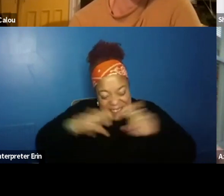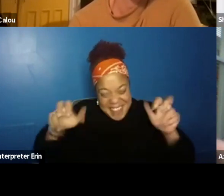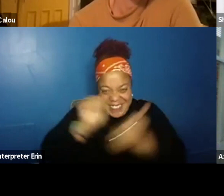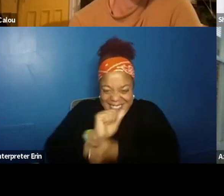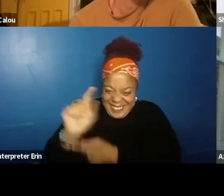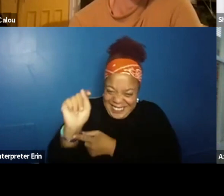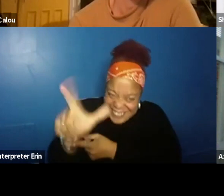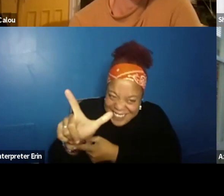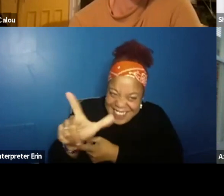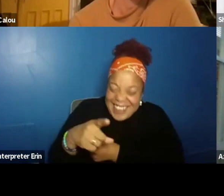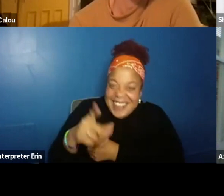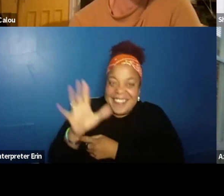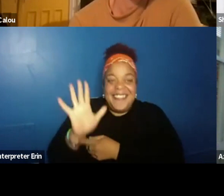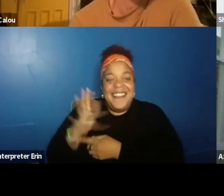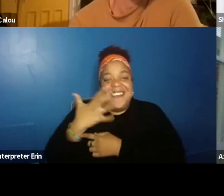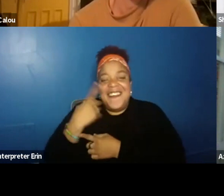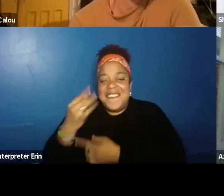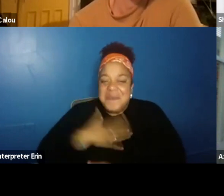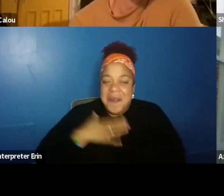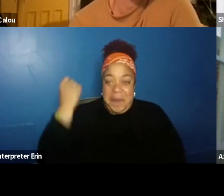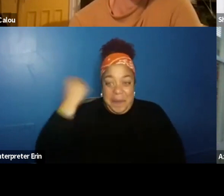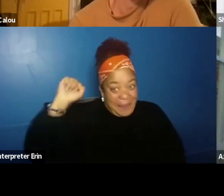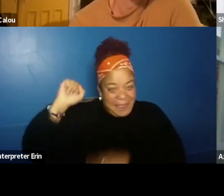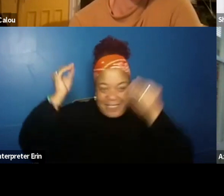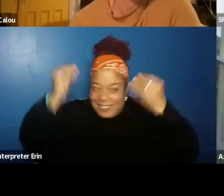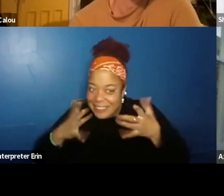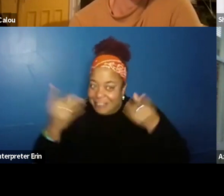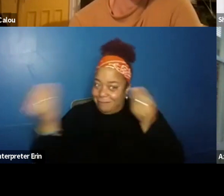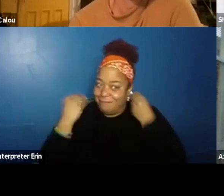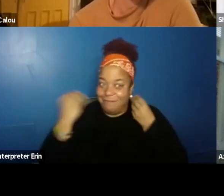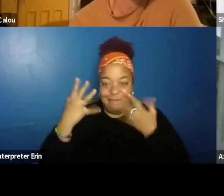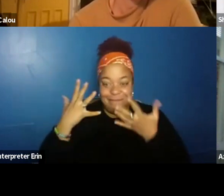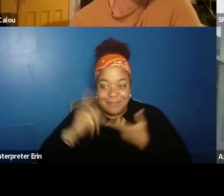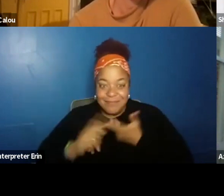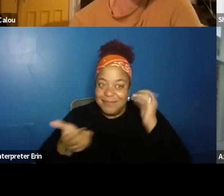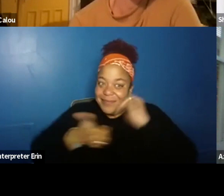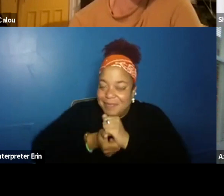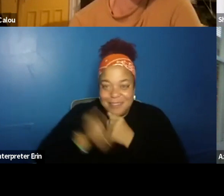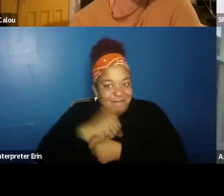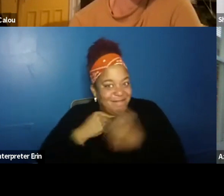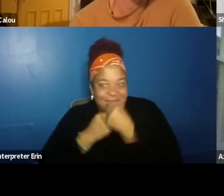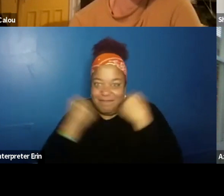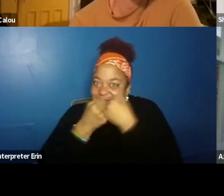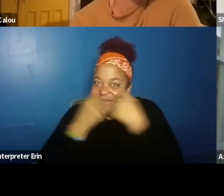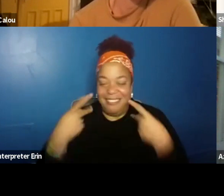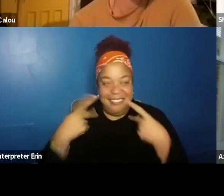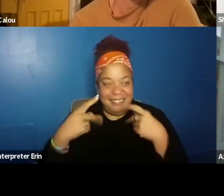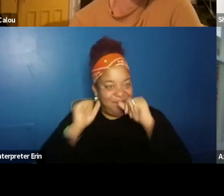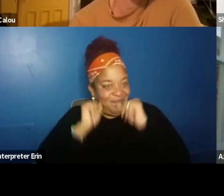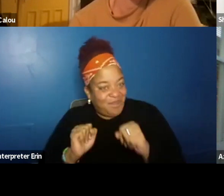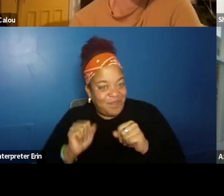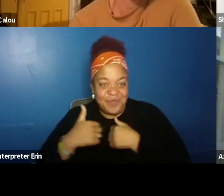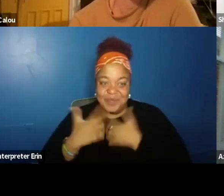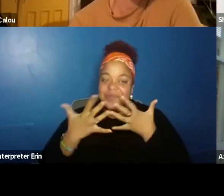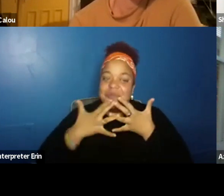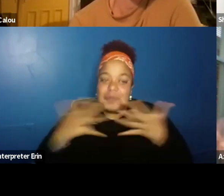movement teachers, close friend, comrade, and who has taught everything that they just spoke to through example